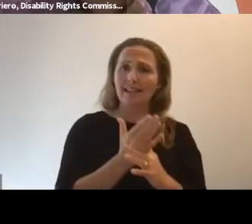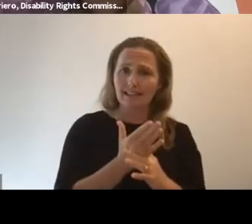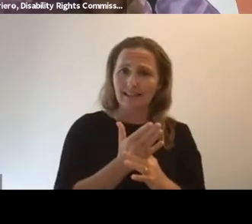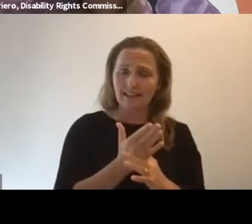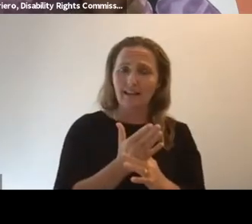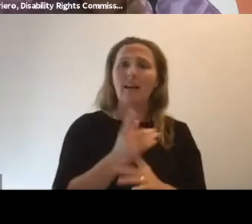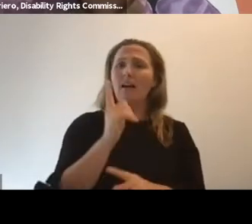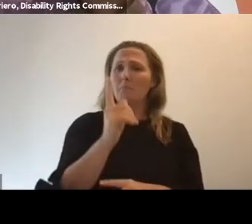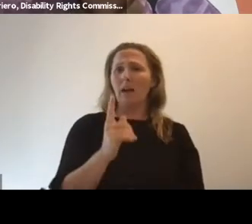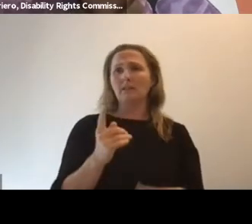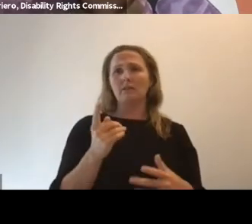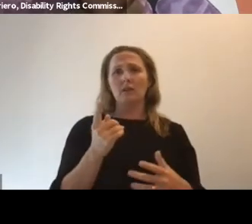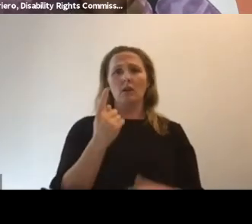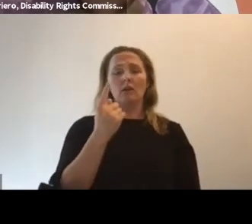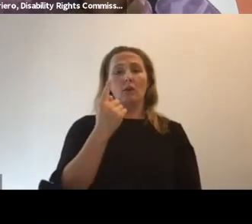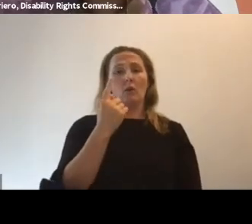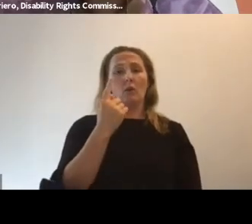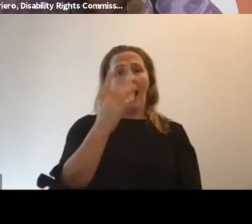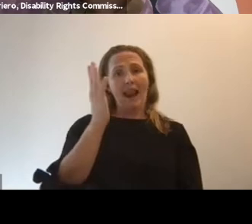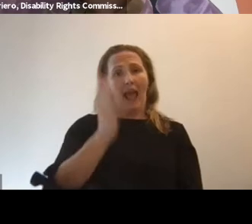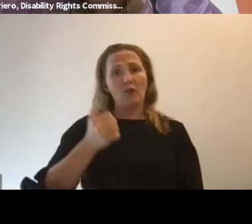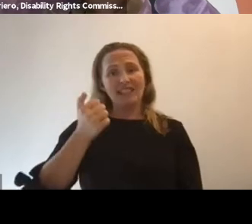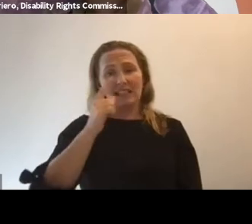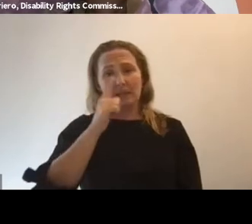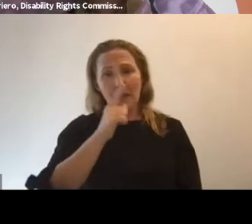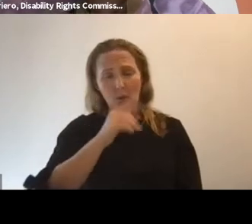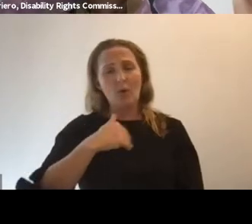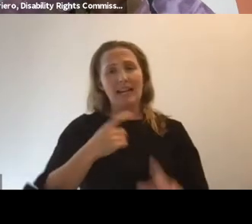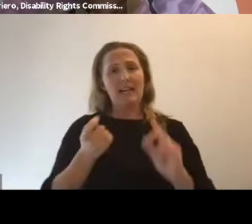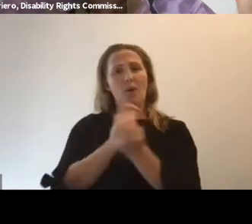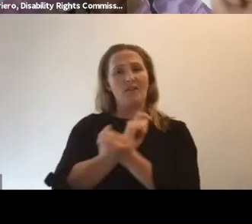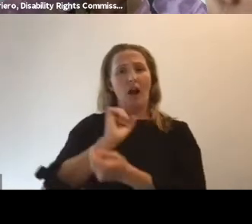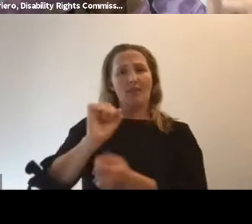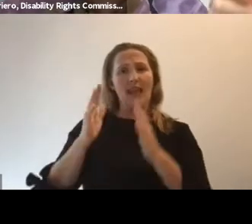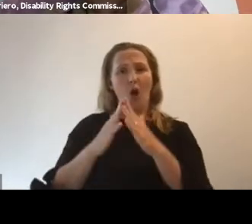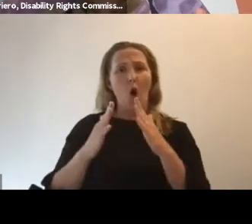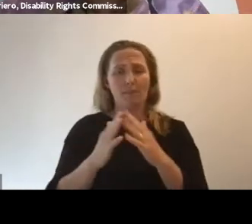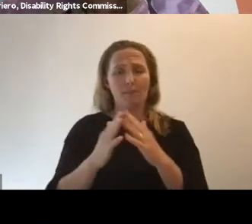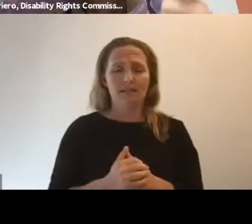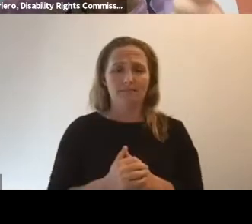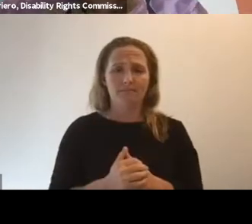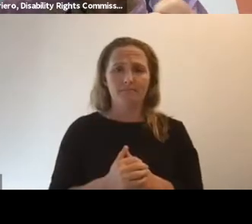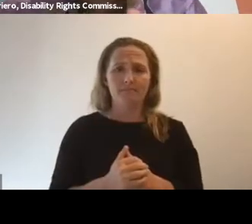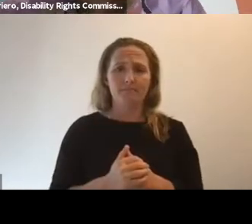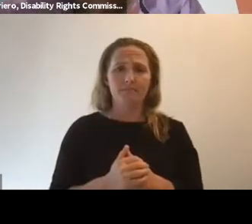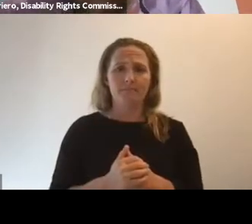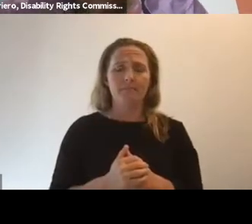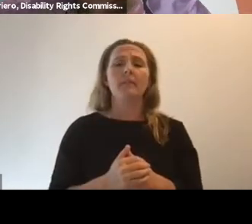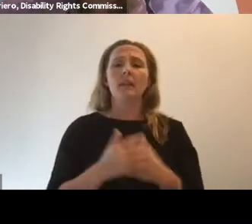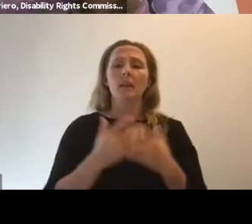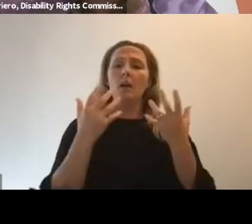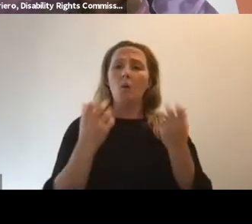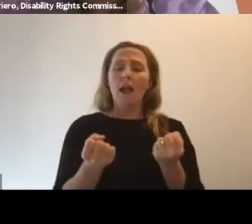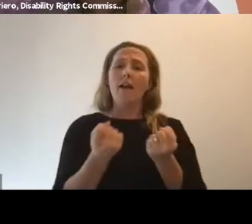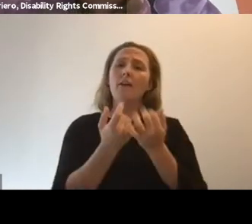modification to their homes. And I think that, there are a number of really big policy